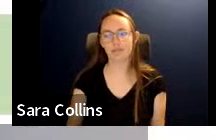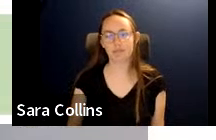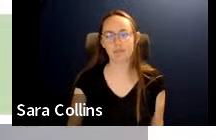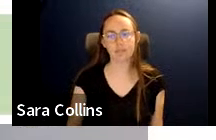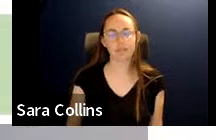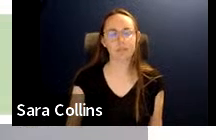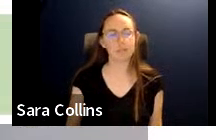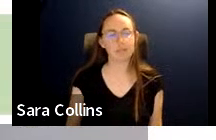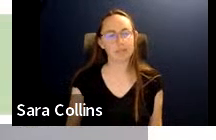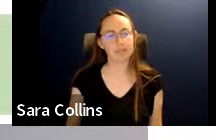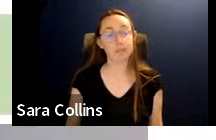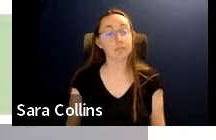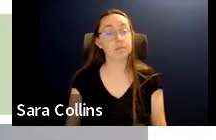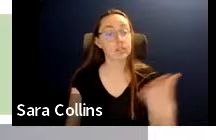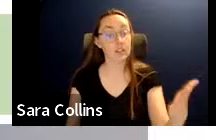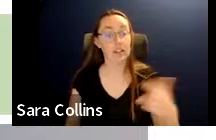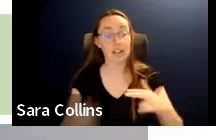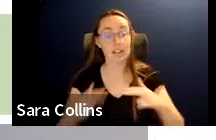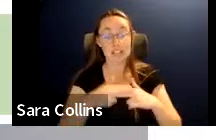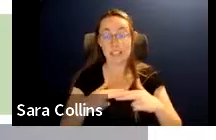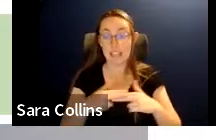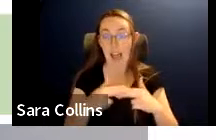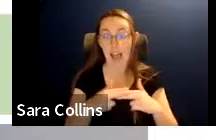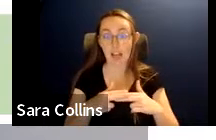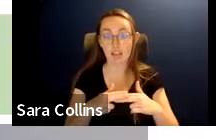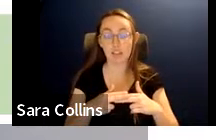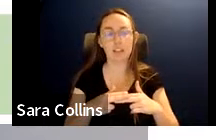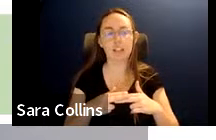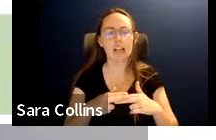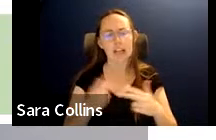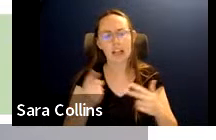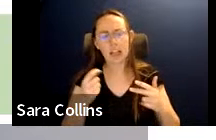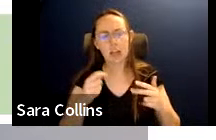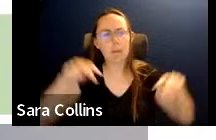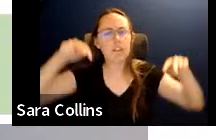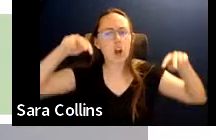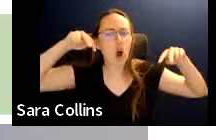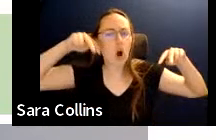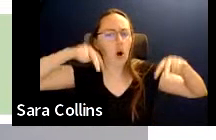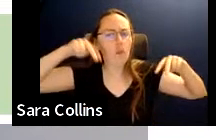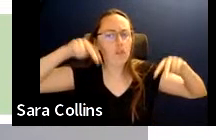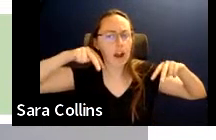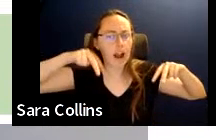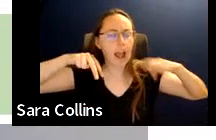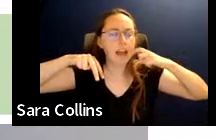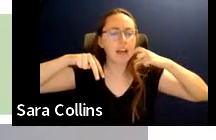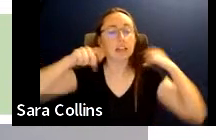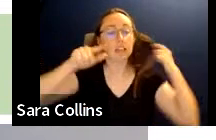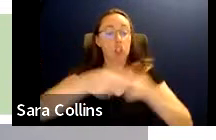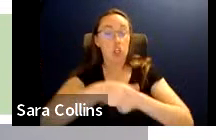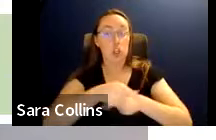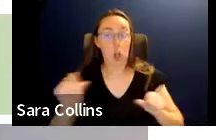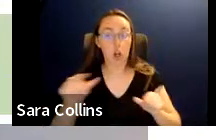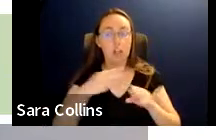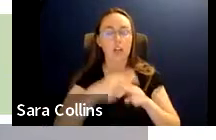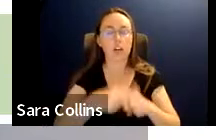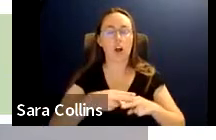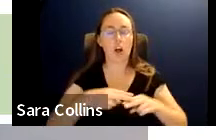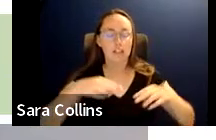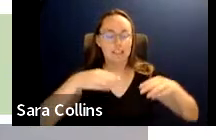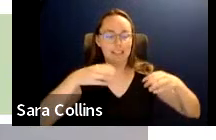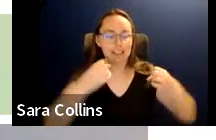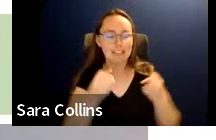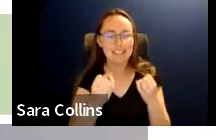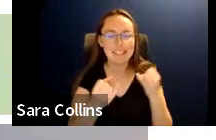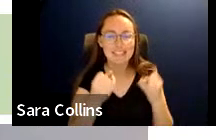This slide is a slightly overhead view of what we call our seed to salad garden. And I mentioned this earlier. So